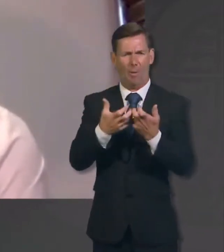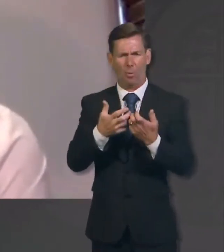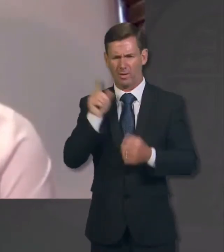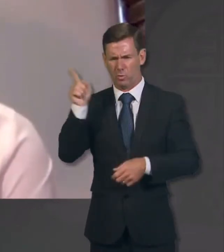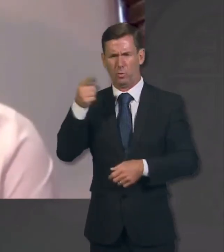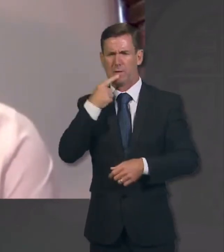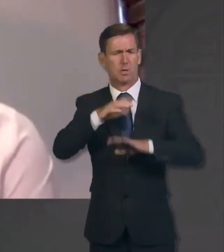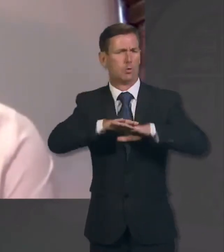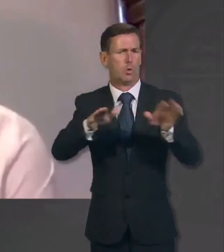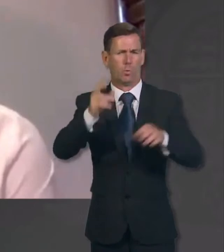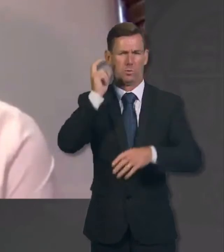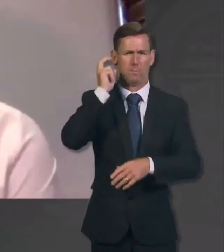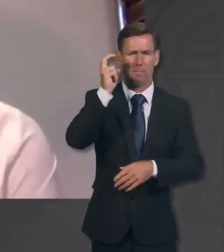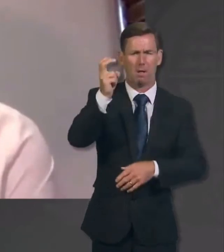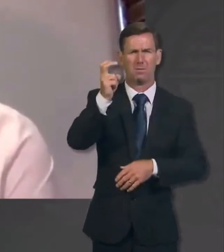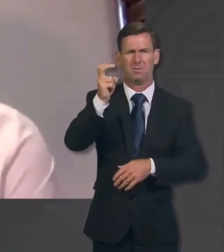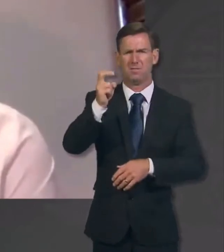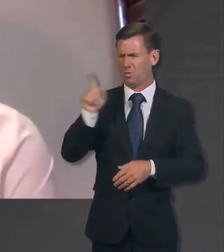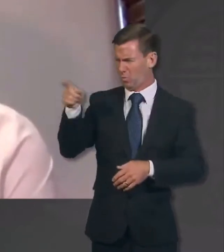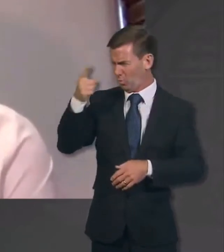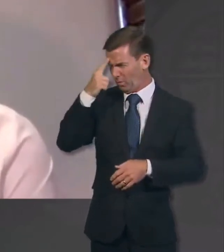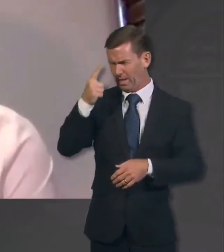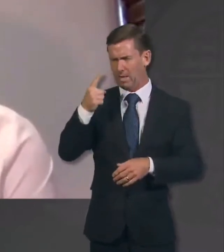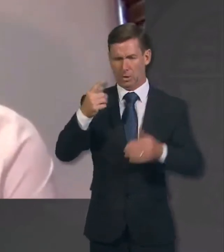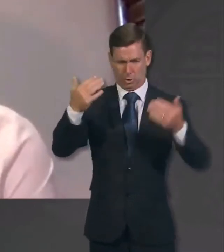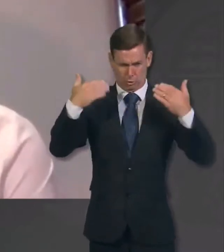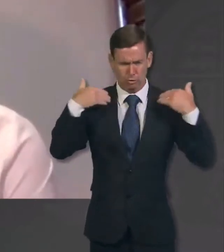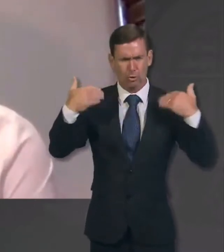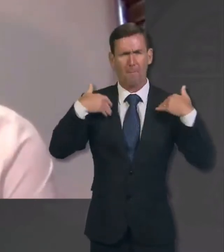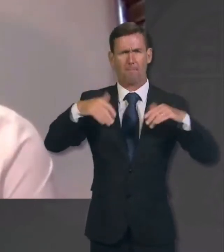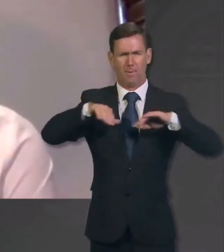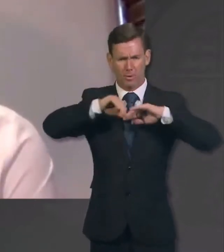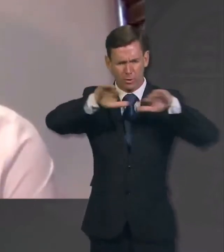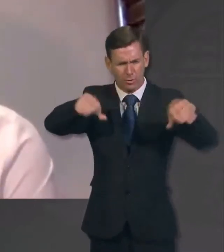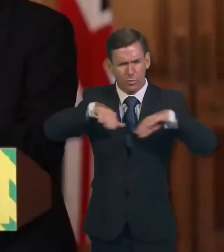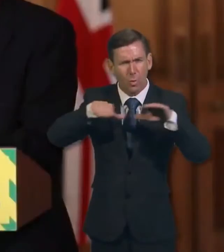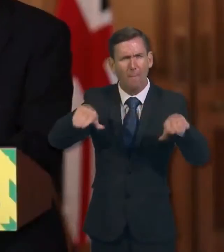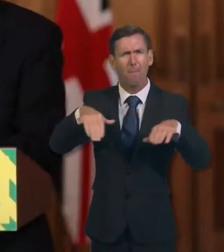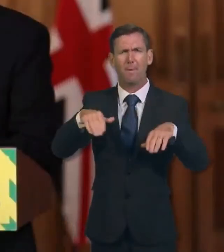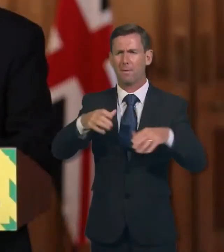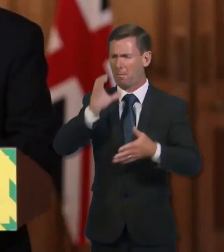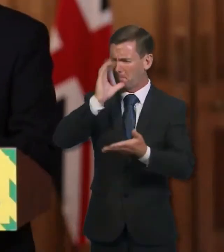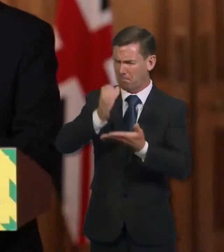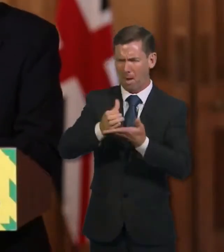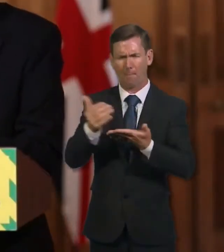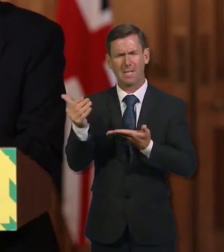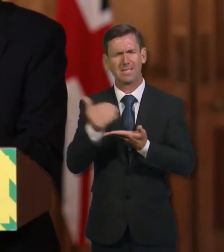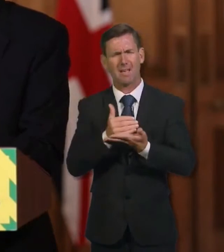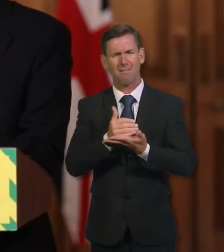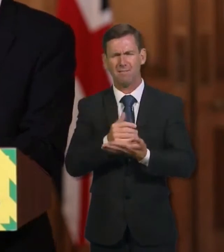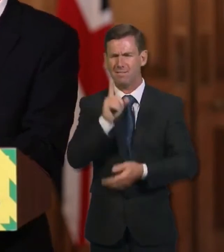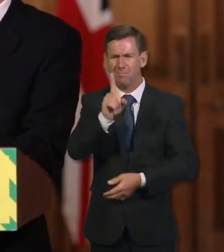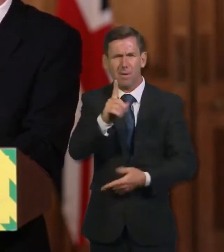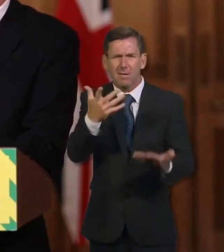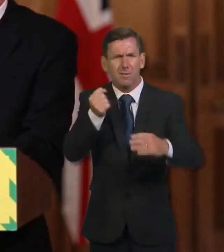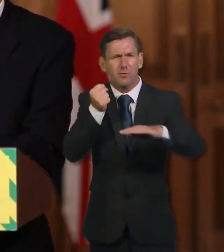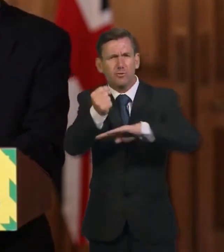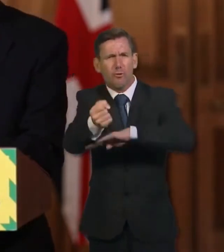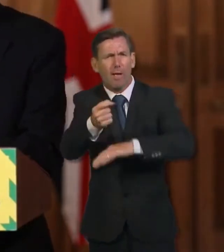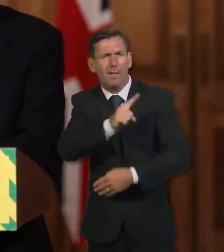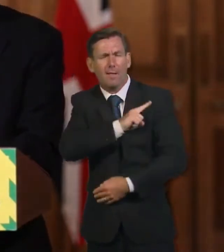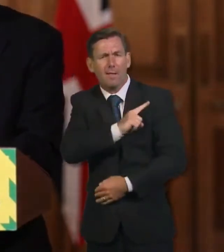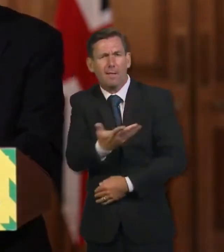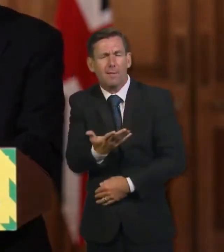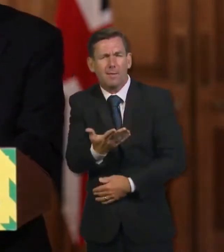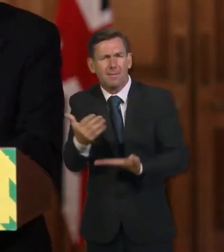gyms and swimming pools, isn't it also safe to get on a train? Well, look, thanks for those questions. But this is one of the reasons why